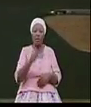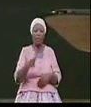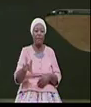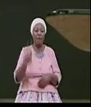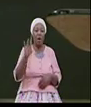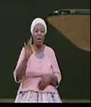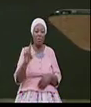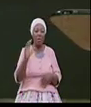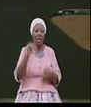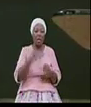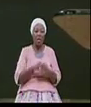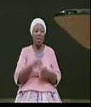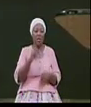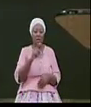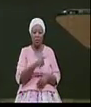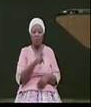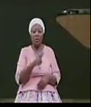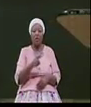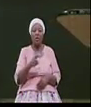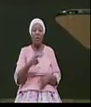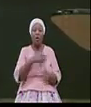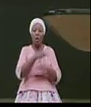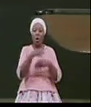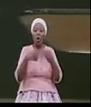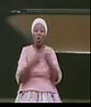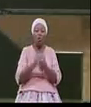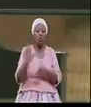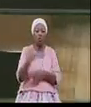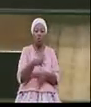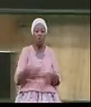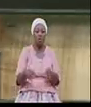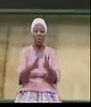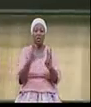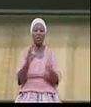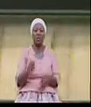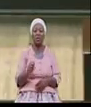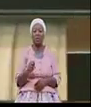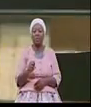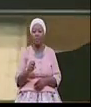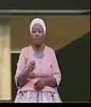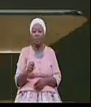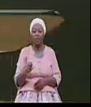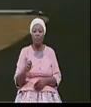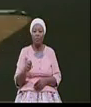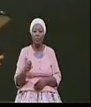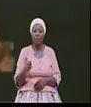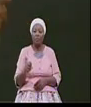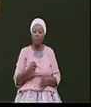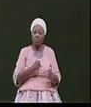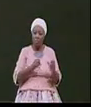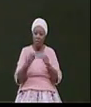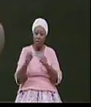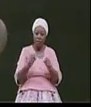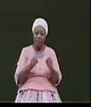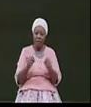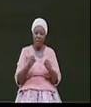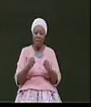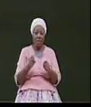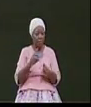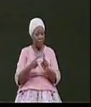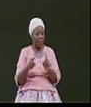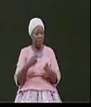found in thee all thy days. Fight, but make